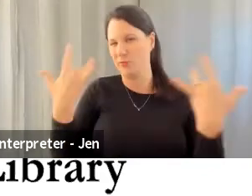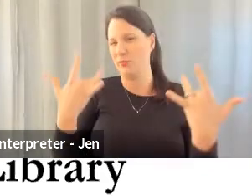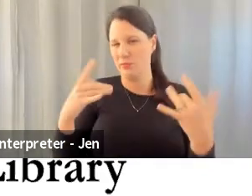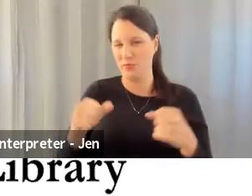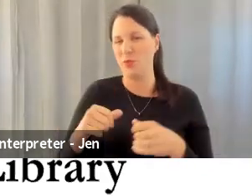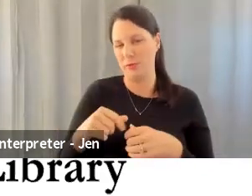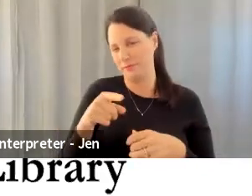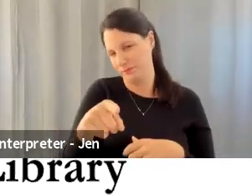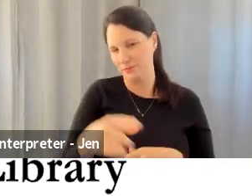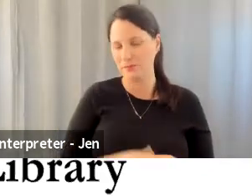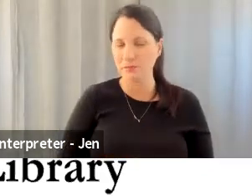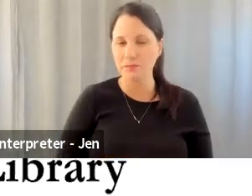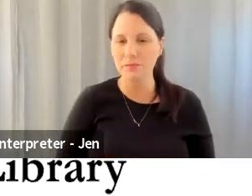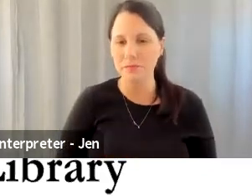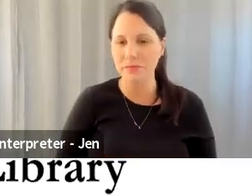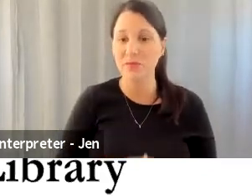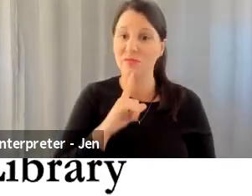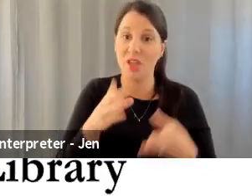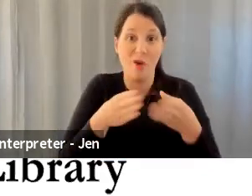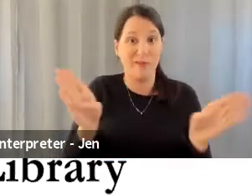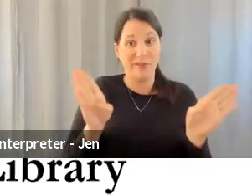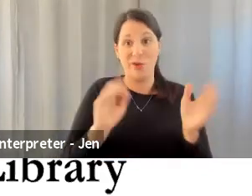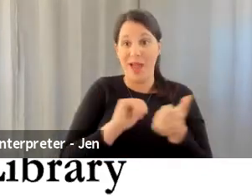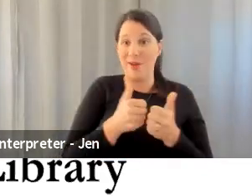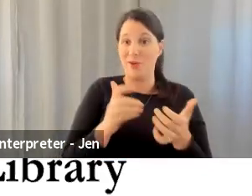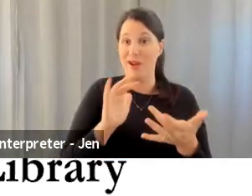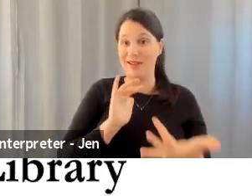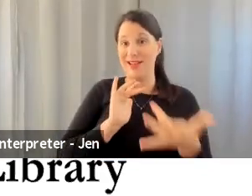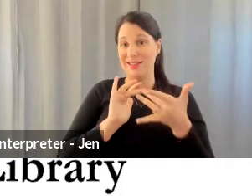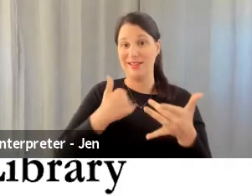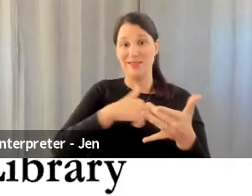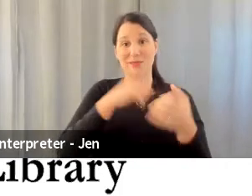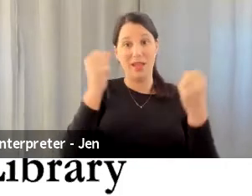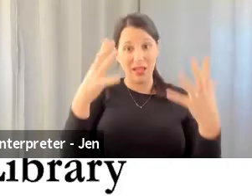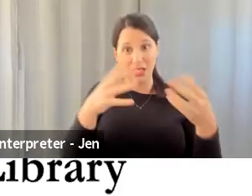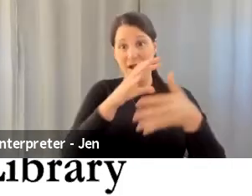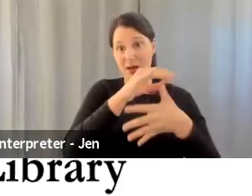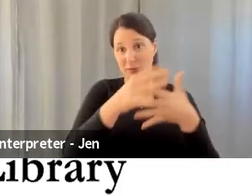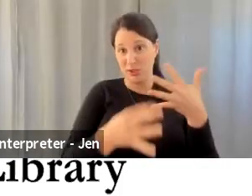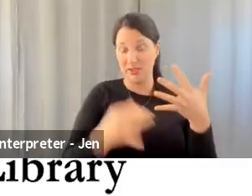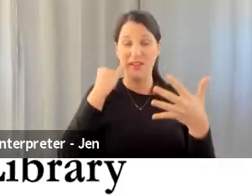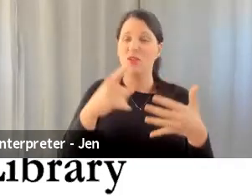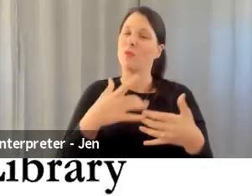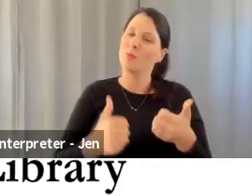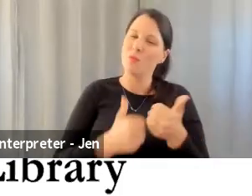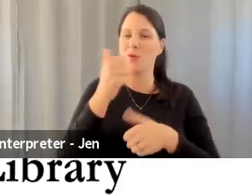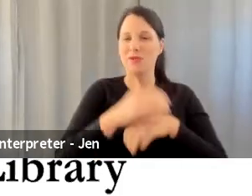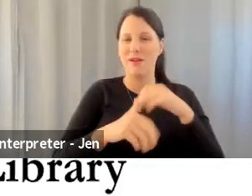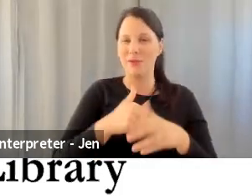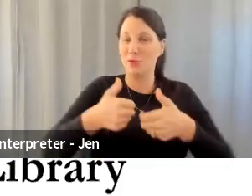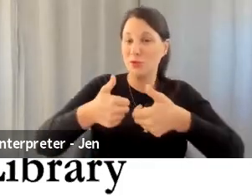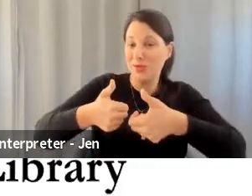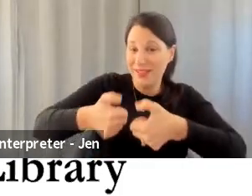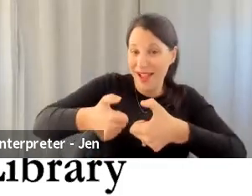on how you can contact us. There's a lot of different ways you can. If you feel more comfortable texting, please do that. If you like to